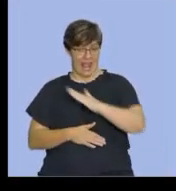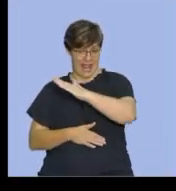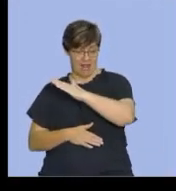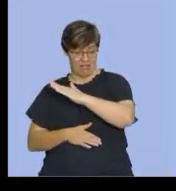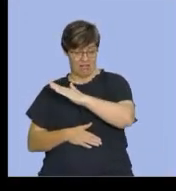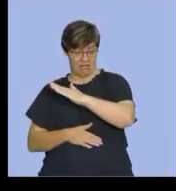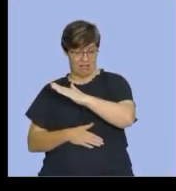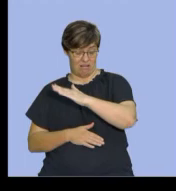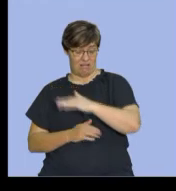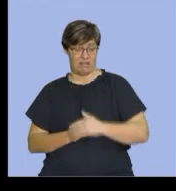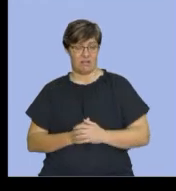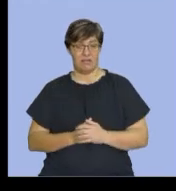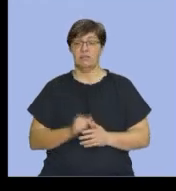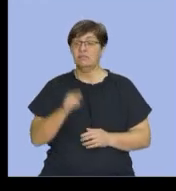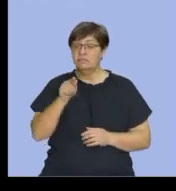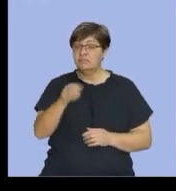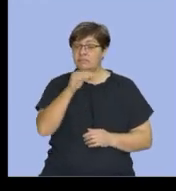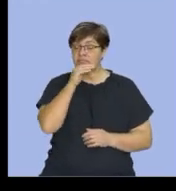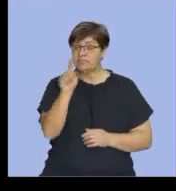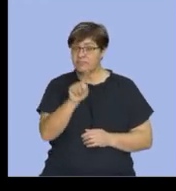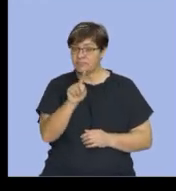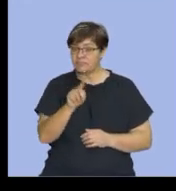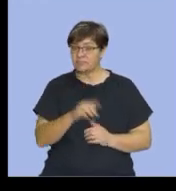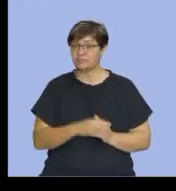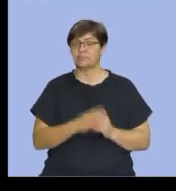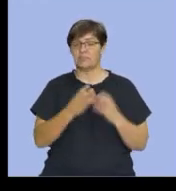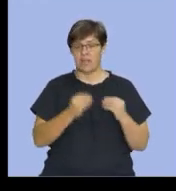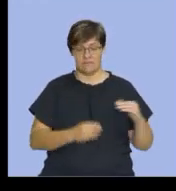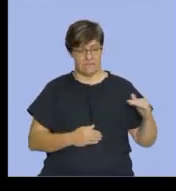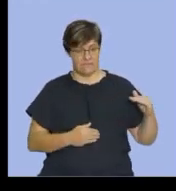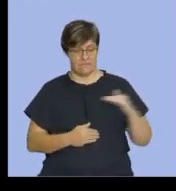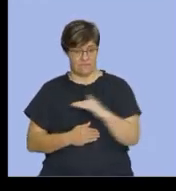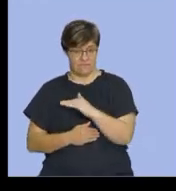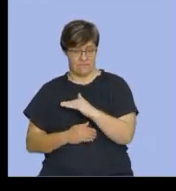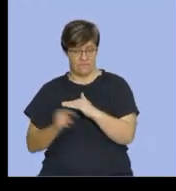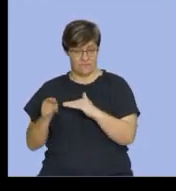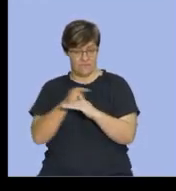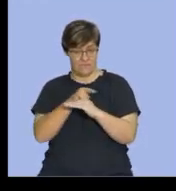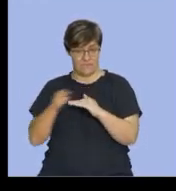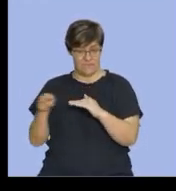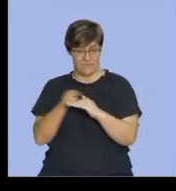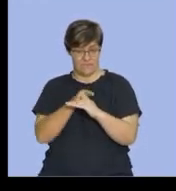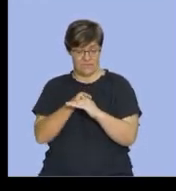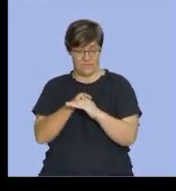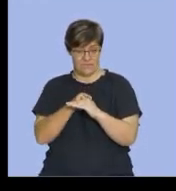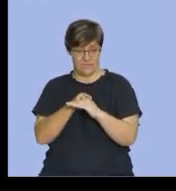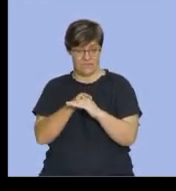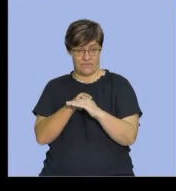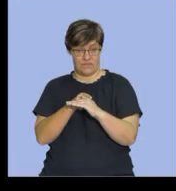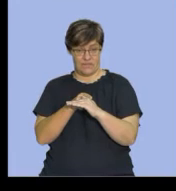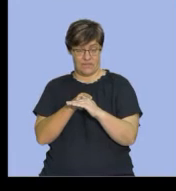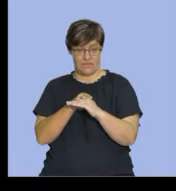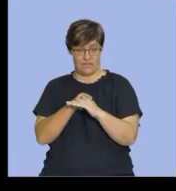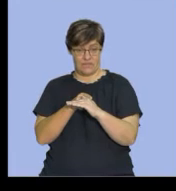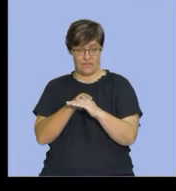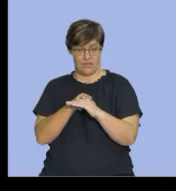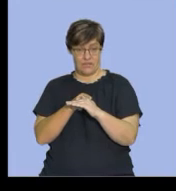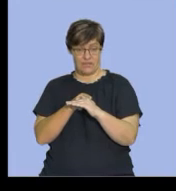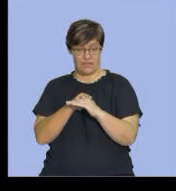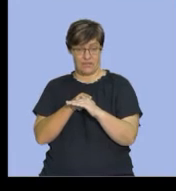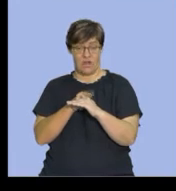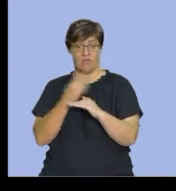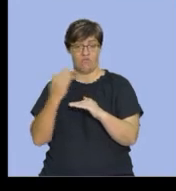angle. That means we have a horizontal component that's going to the